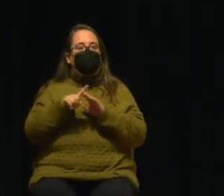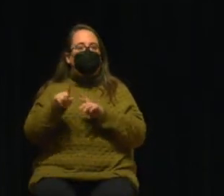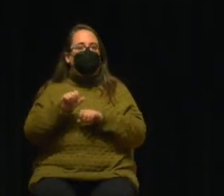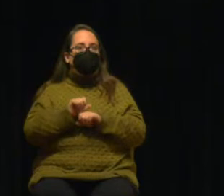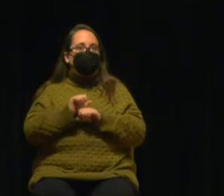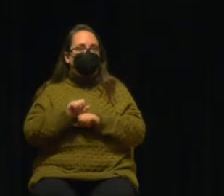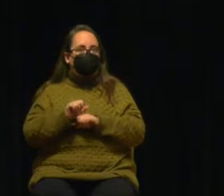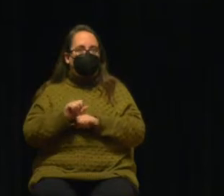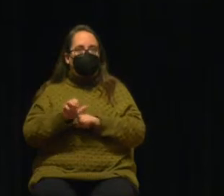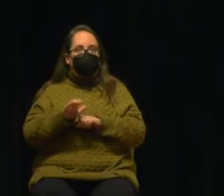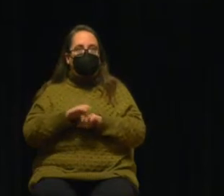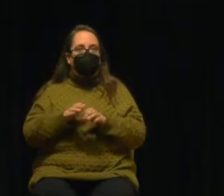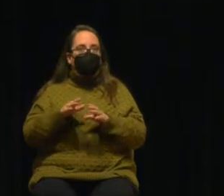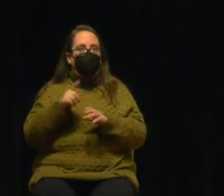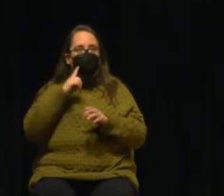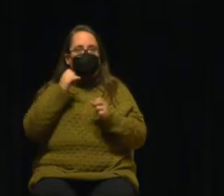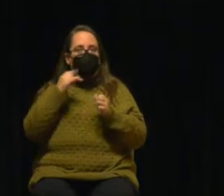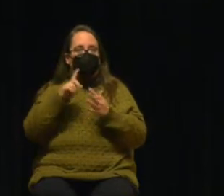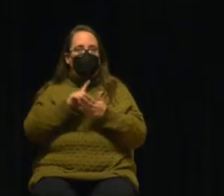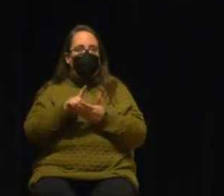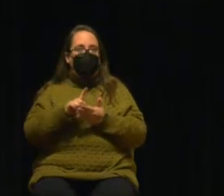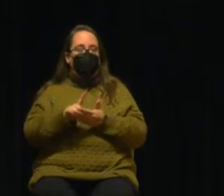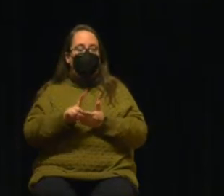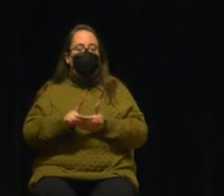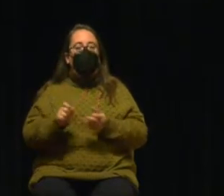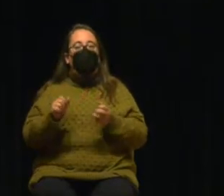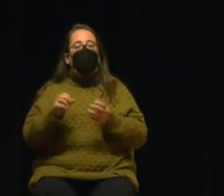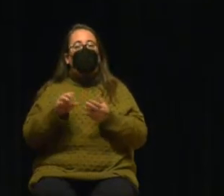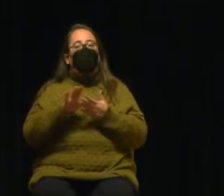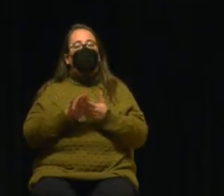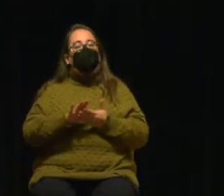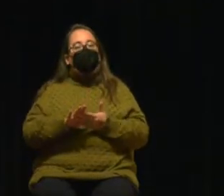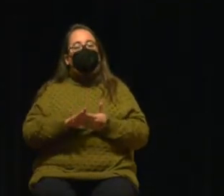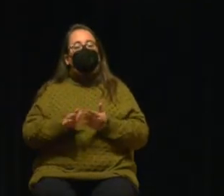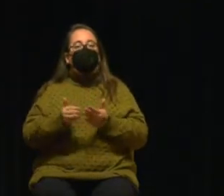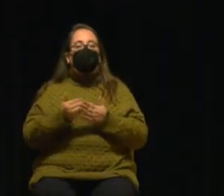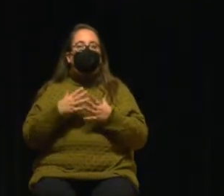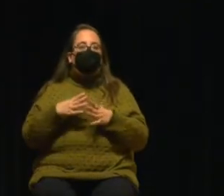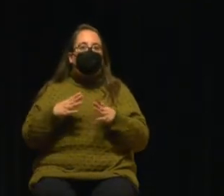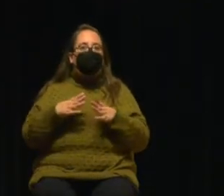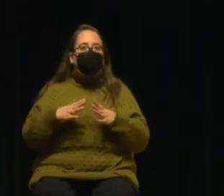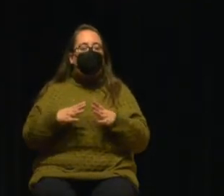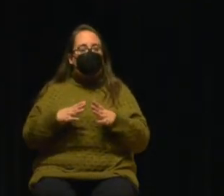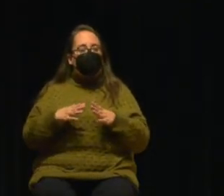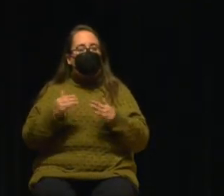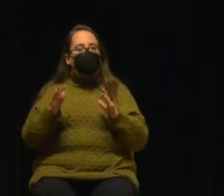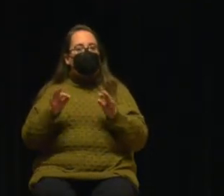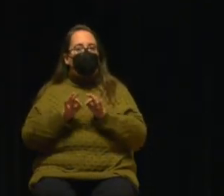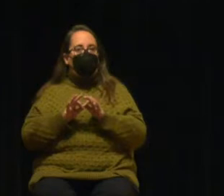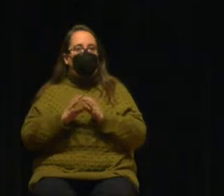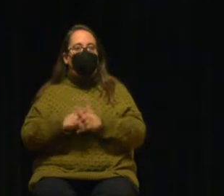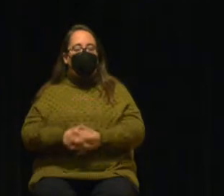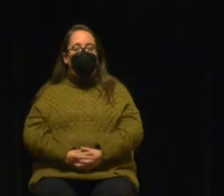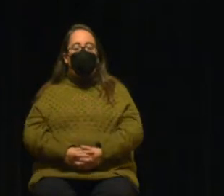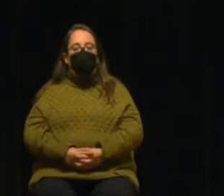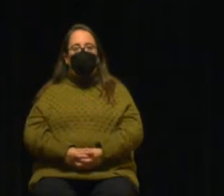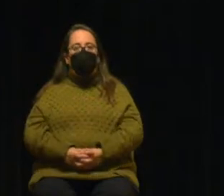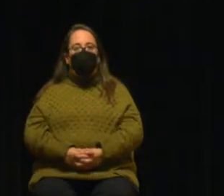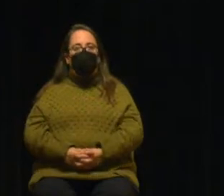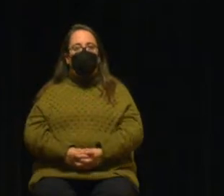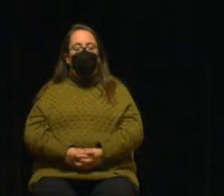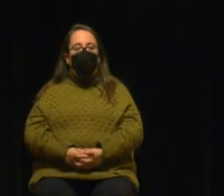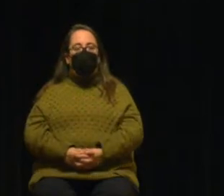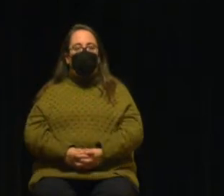slaves who had been on the road for weeks. So cleaning them up, a new pair of clothes, was absolutely essential.